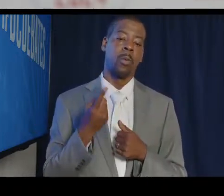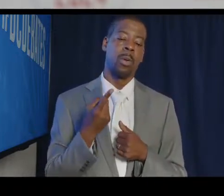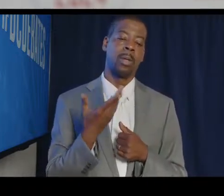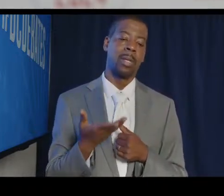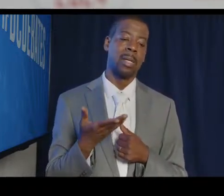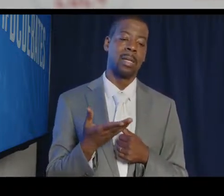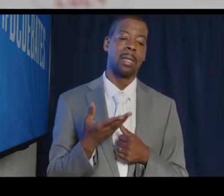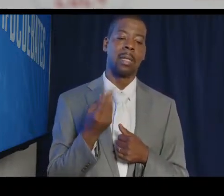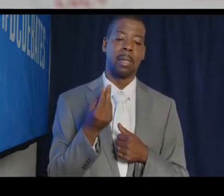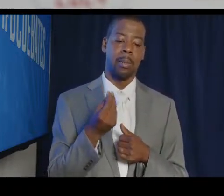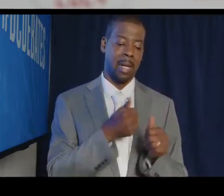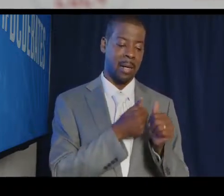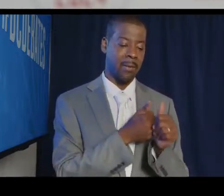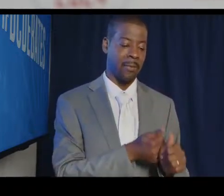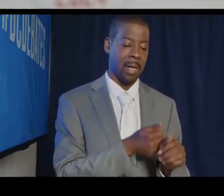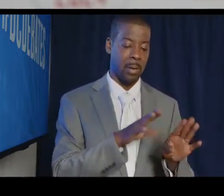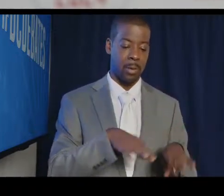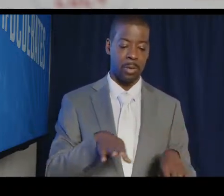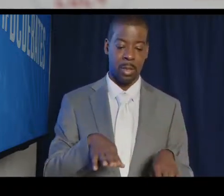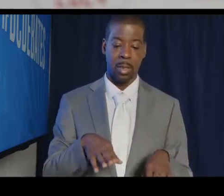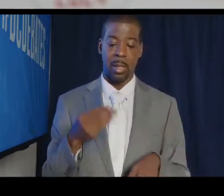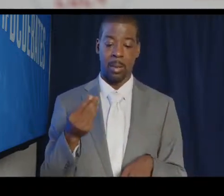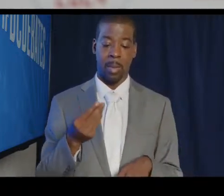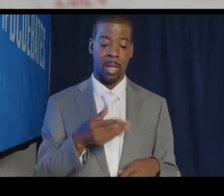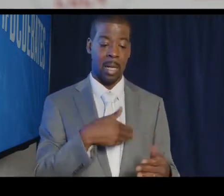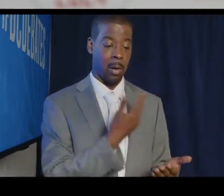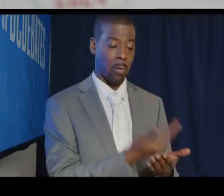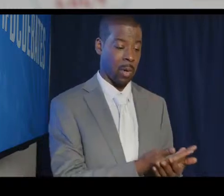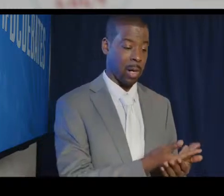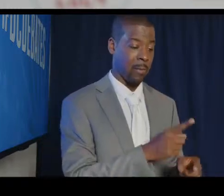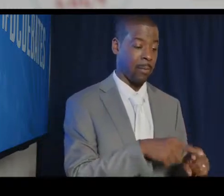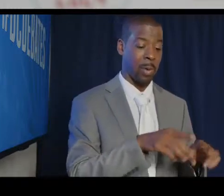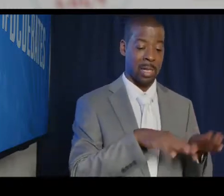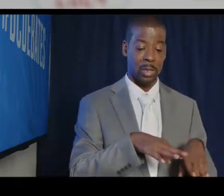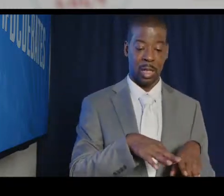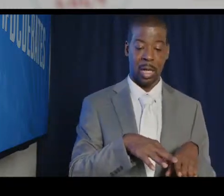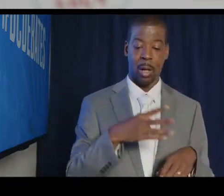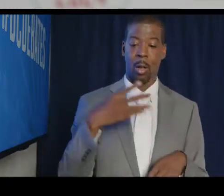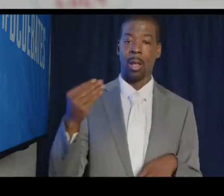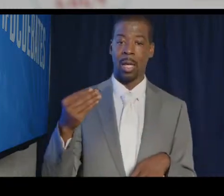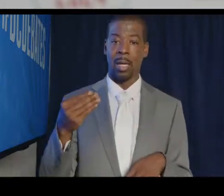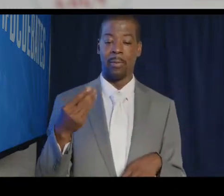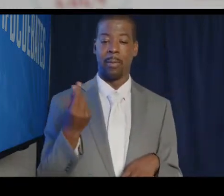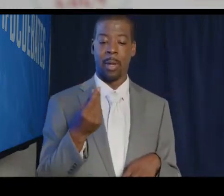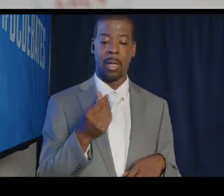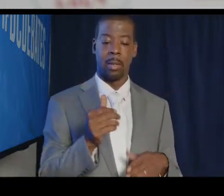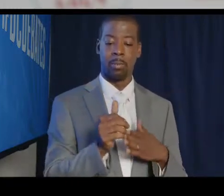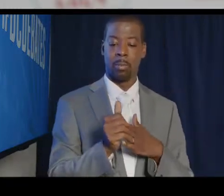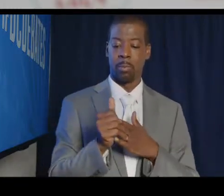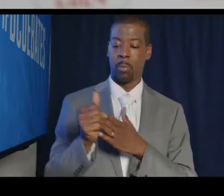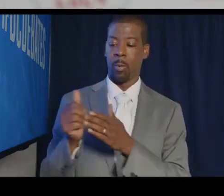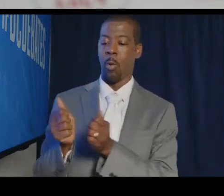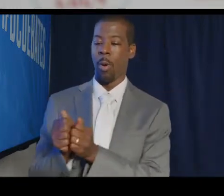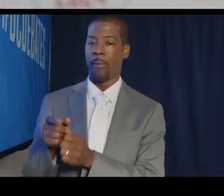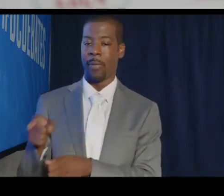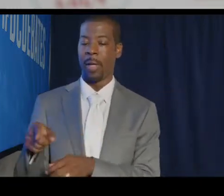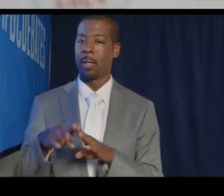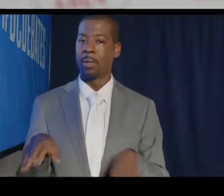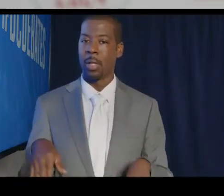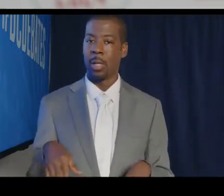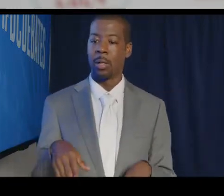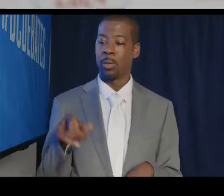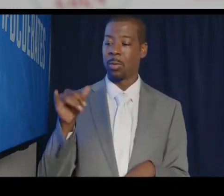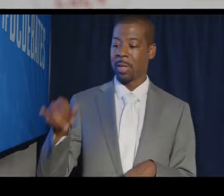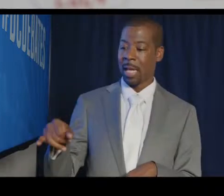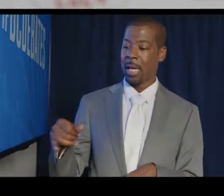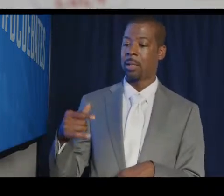to follow the child. So the money that comes in, when a child leaves that school, it goes with them to the next school. So that school is not underfunded in order to be able to serve